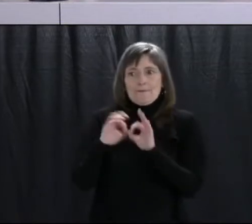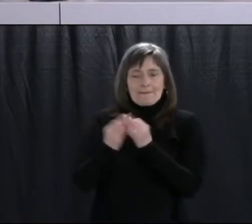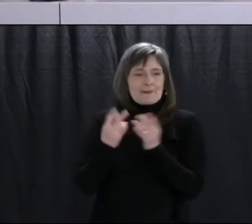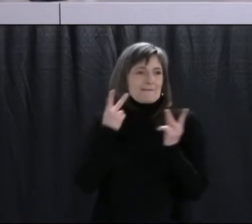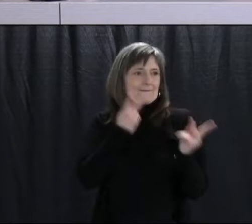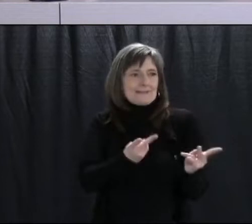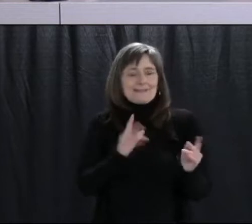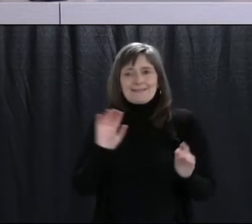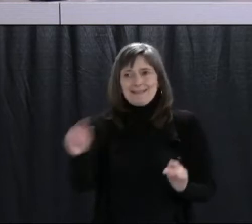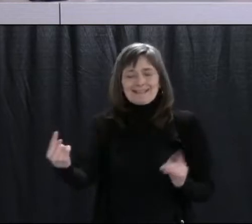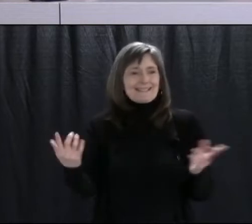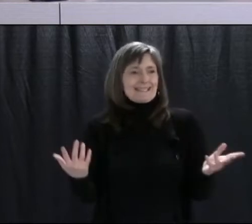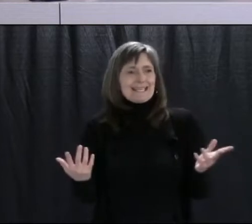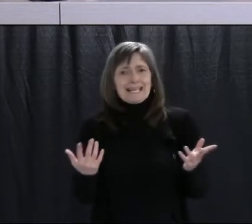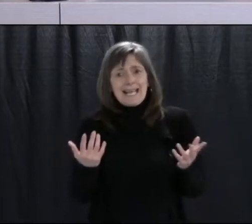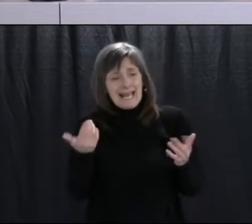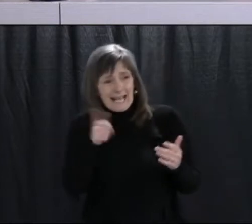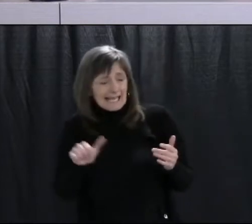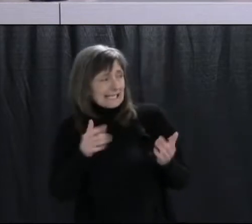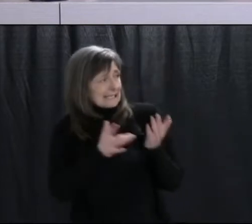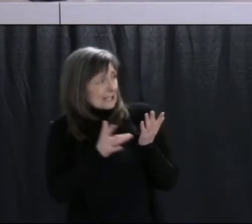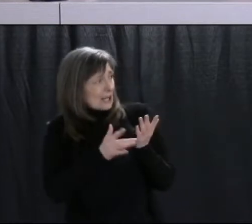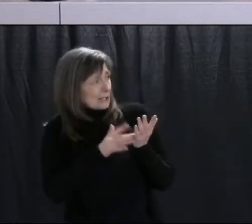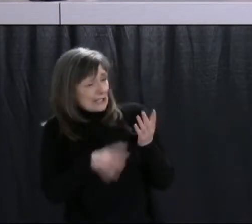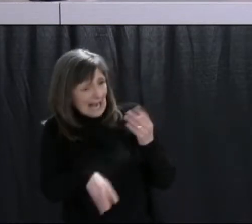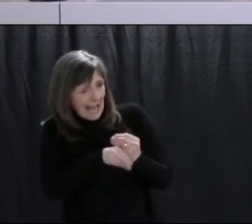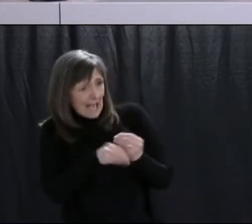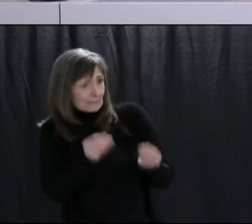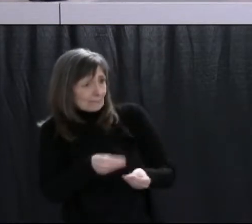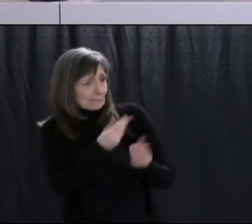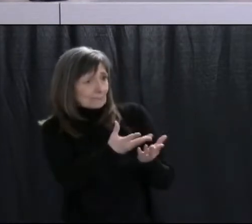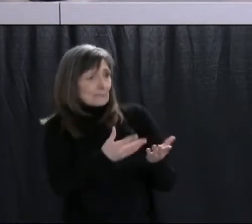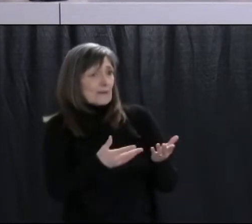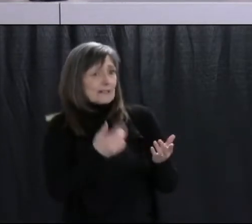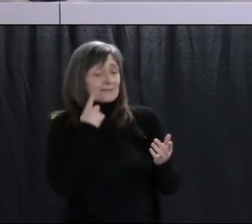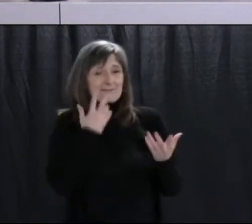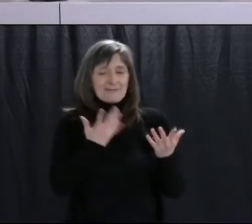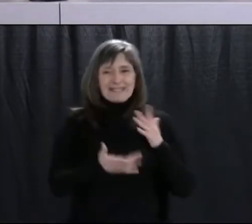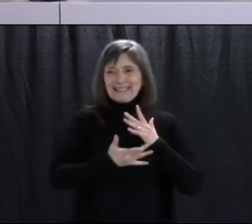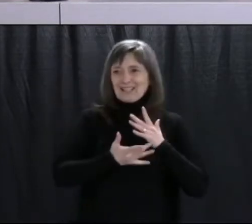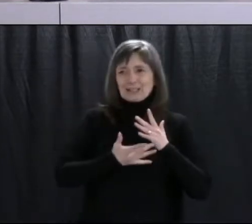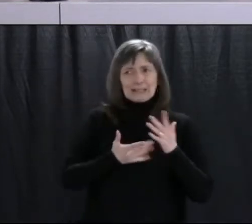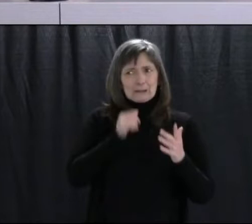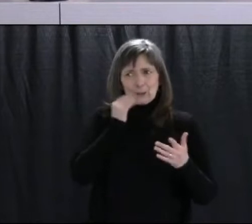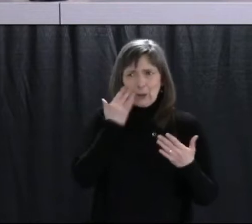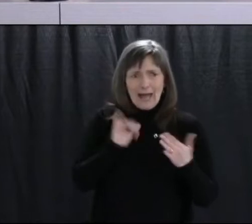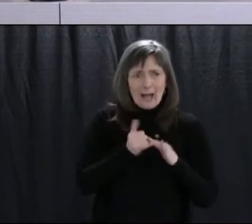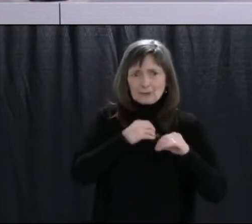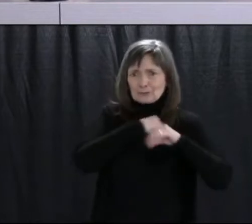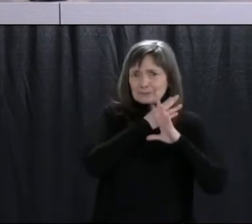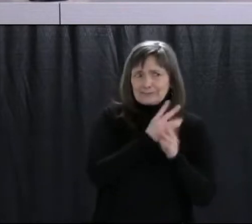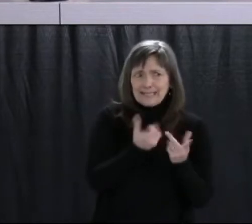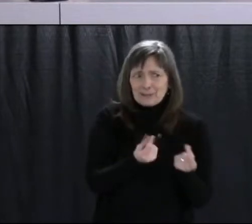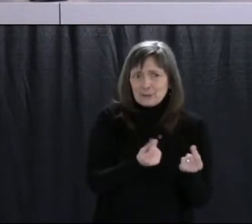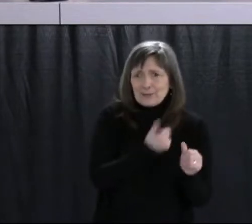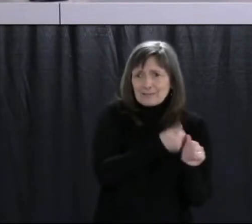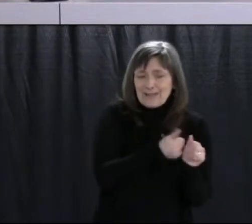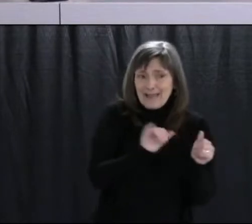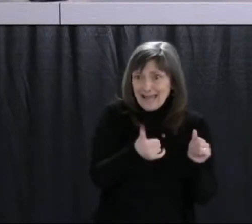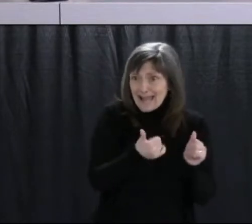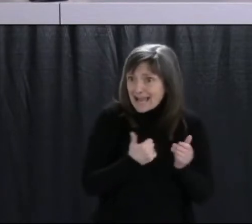facilitate either phone calls, FaceTime, for some people who may not have the technological skills to be able to do it themselves? That's an excellent